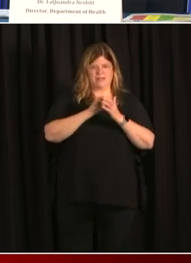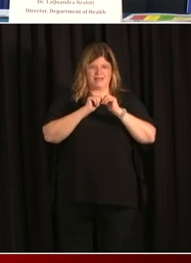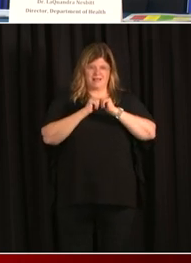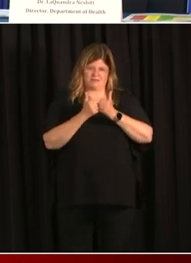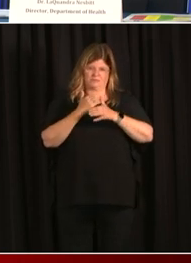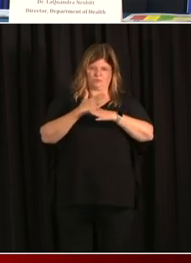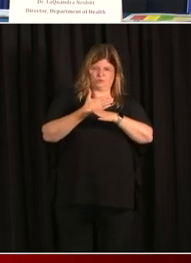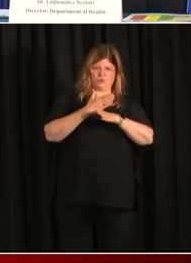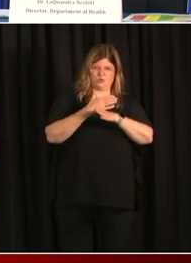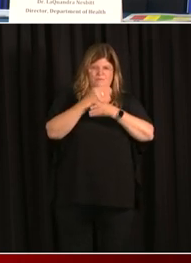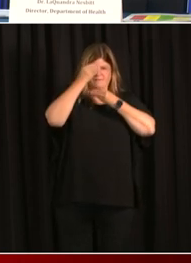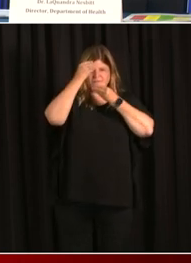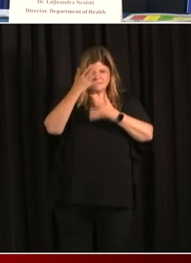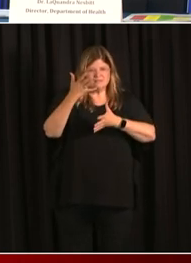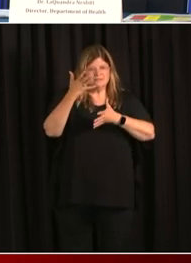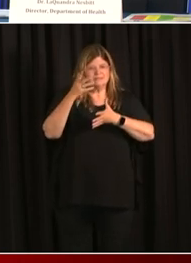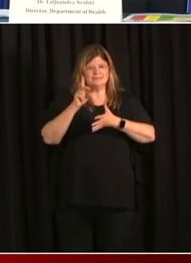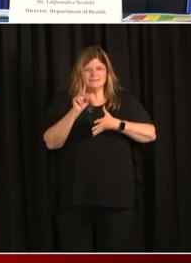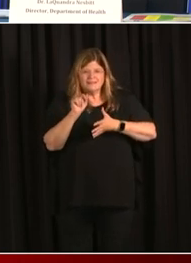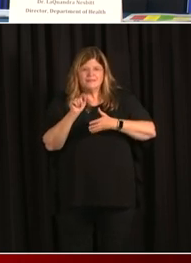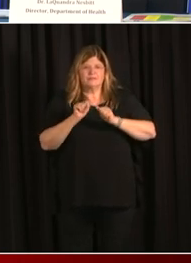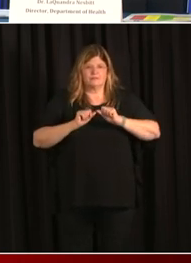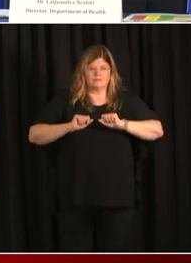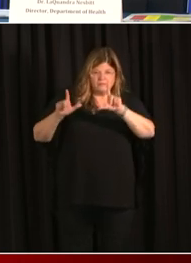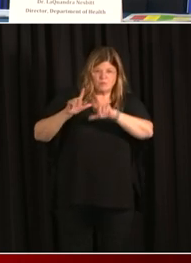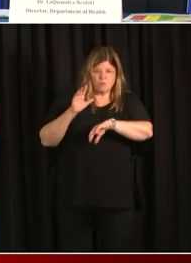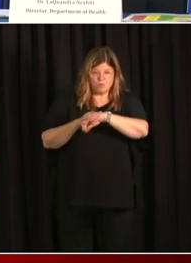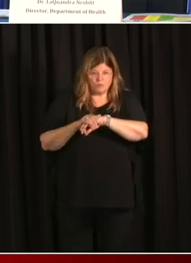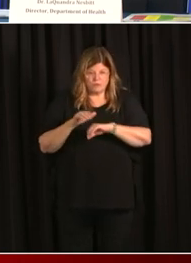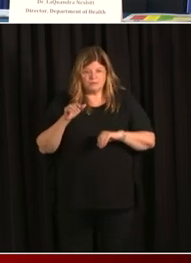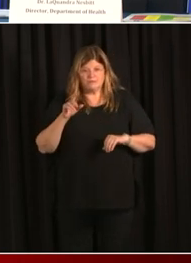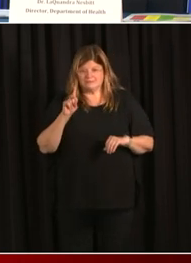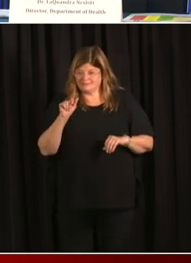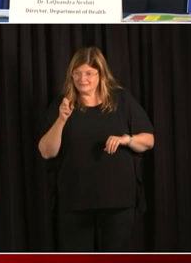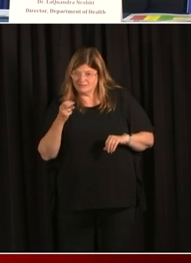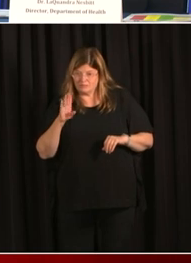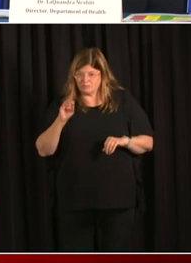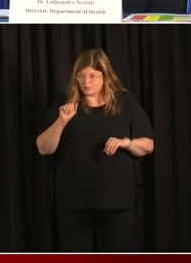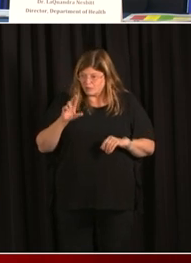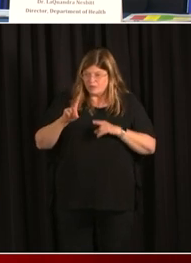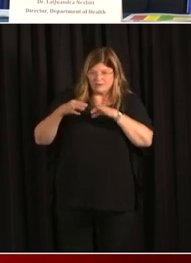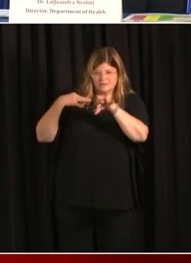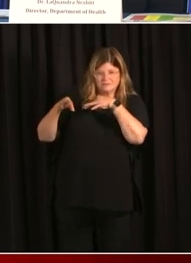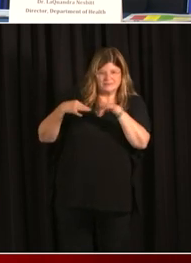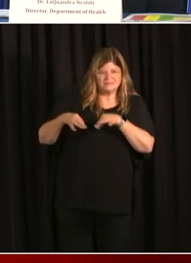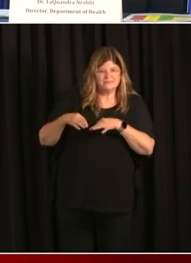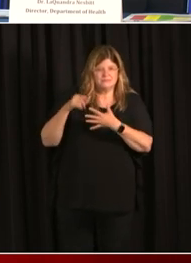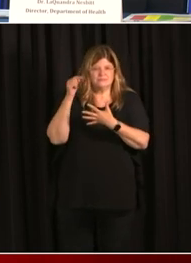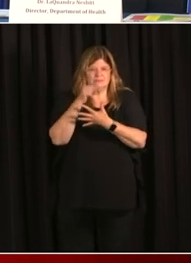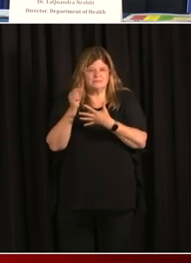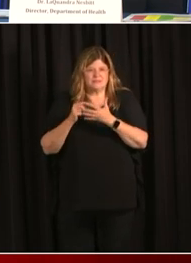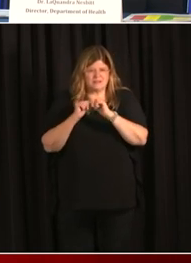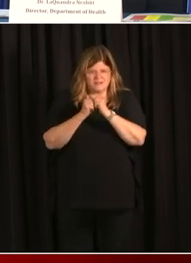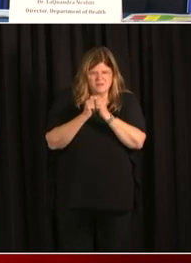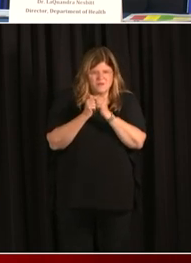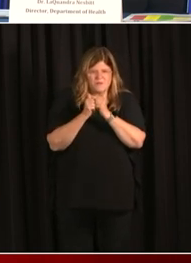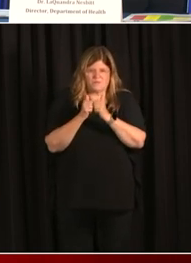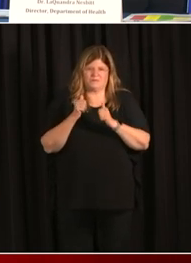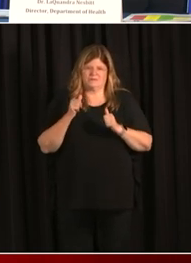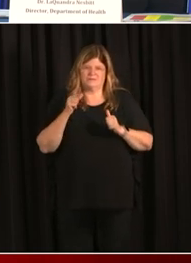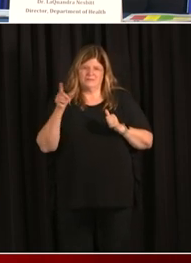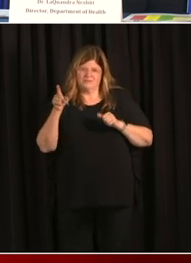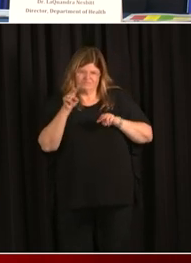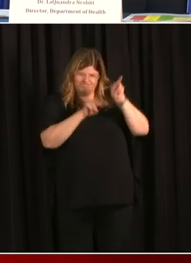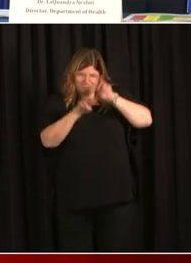this forum, and categorizing the data so people understand what metrics are used to measure which things